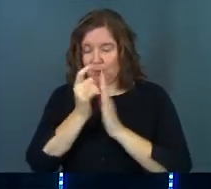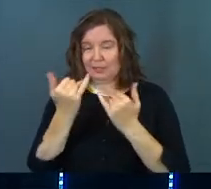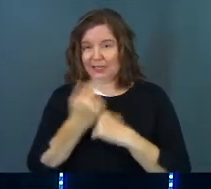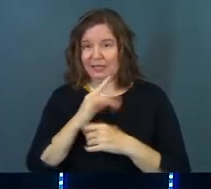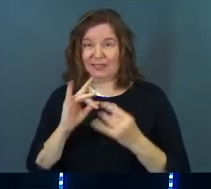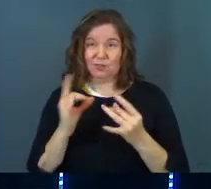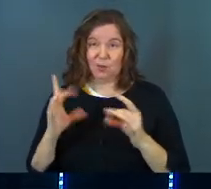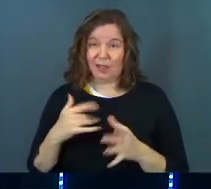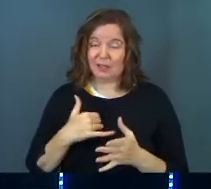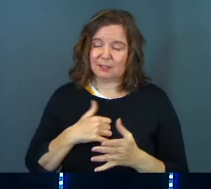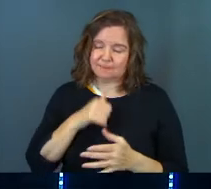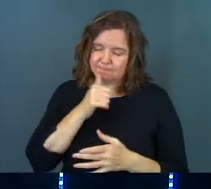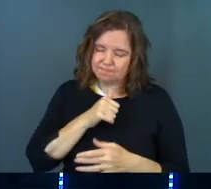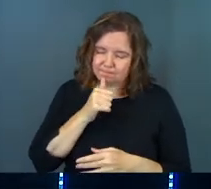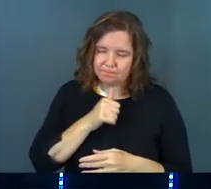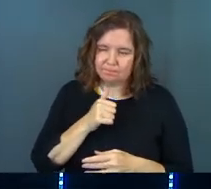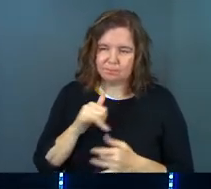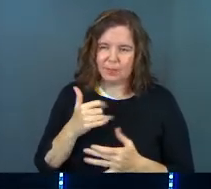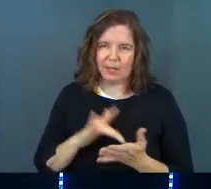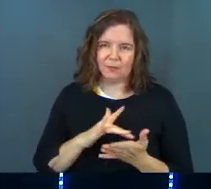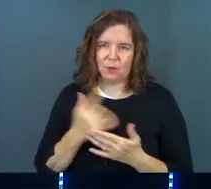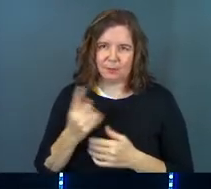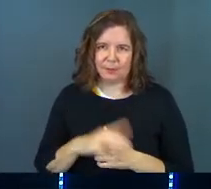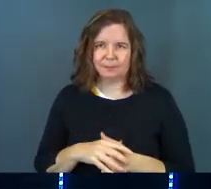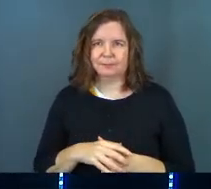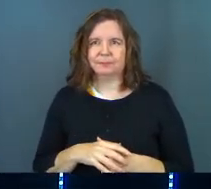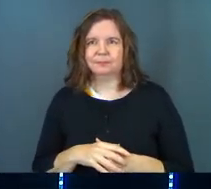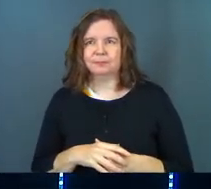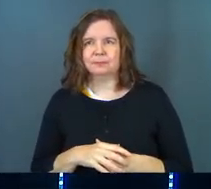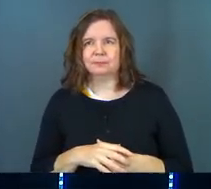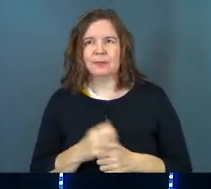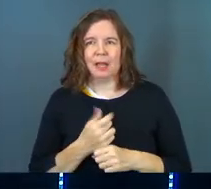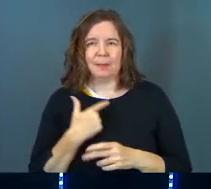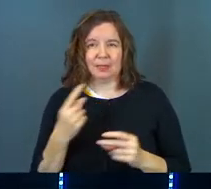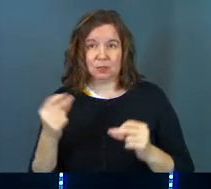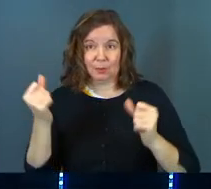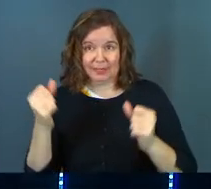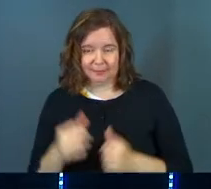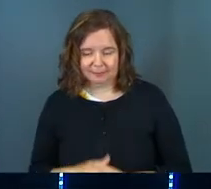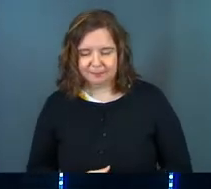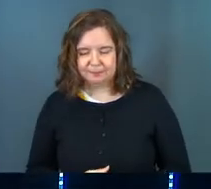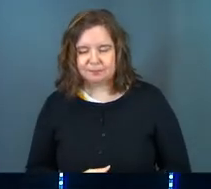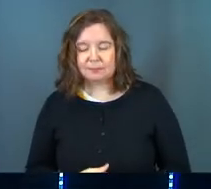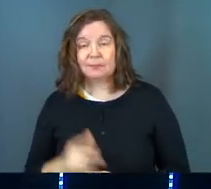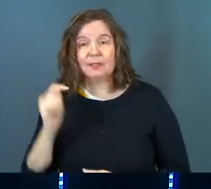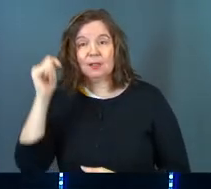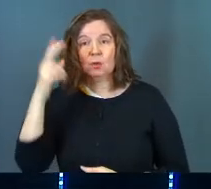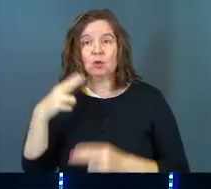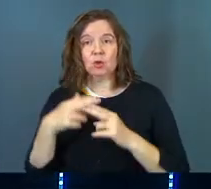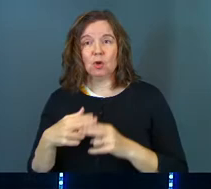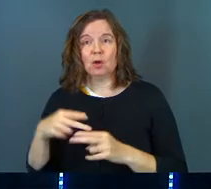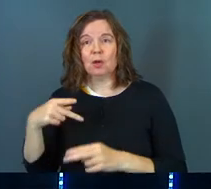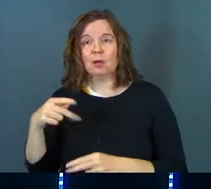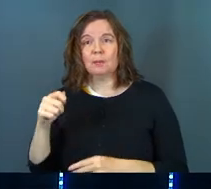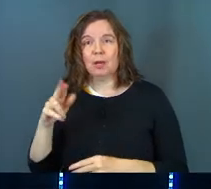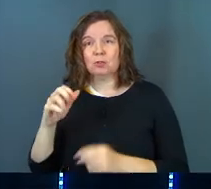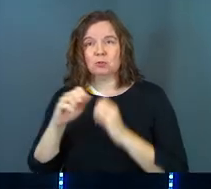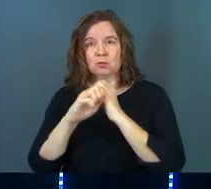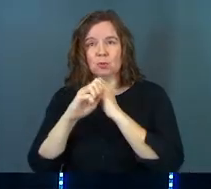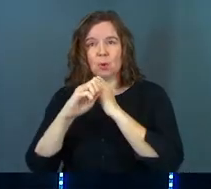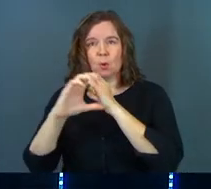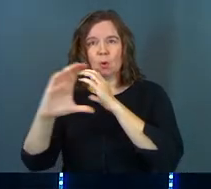If you hate this kind of stuff, just, you know, play on your phone or something. I'll make this quick. Theologians call this periscoping.